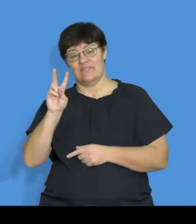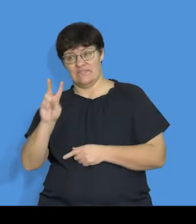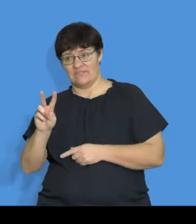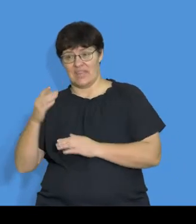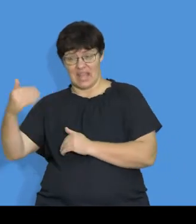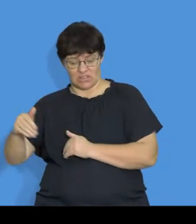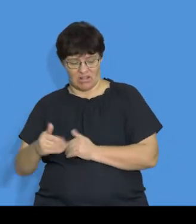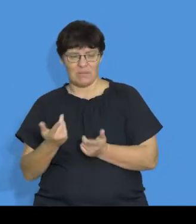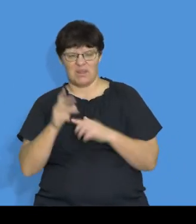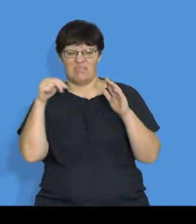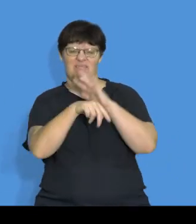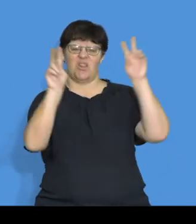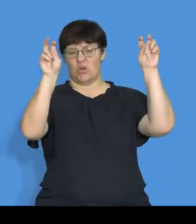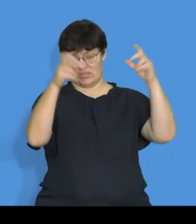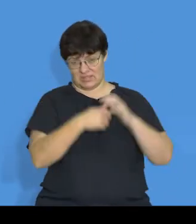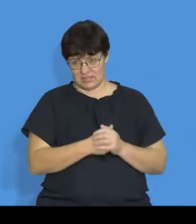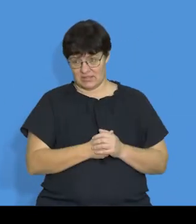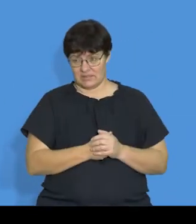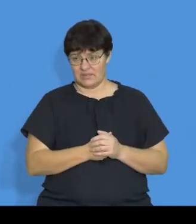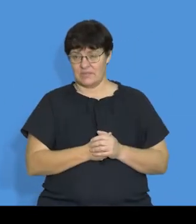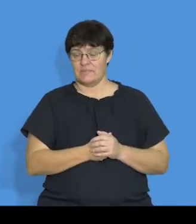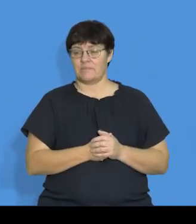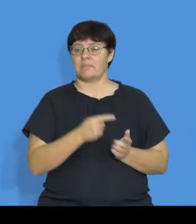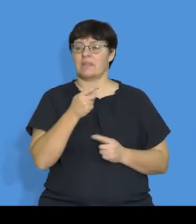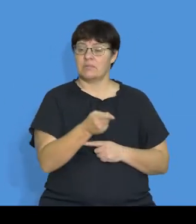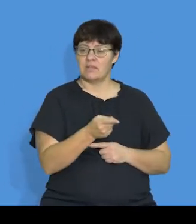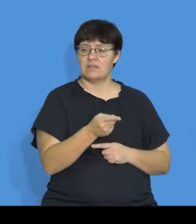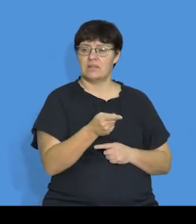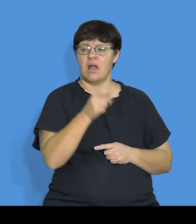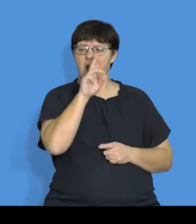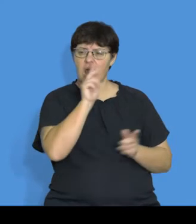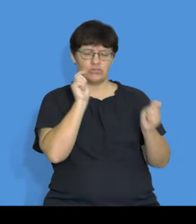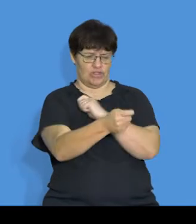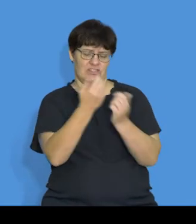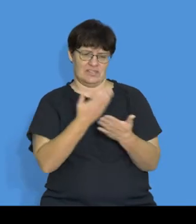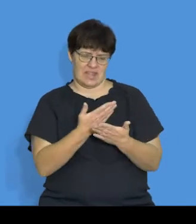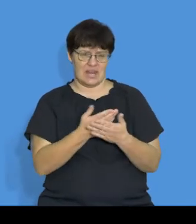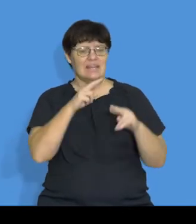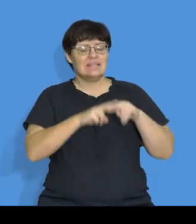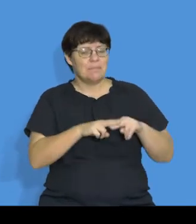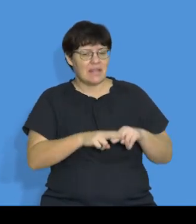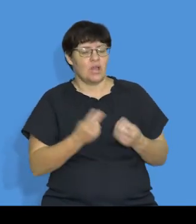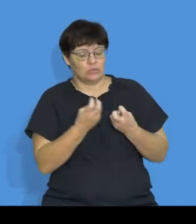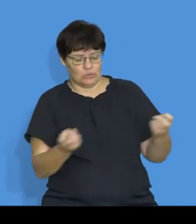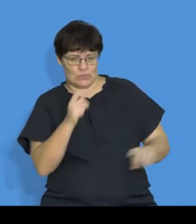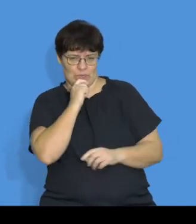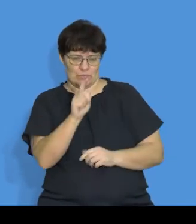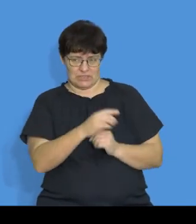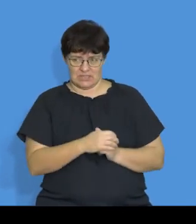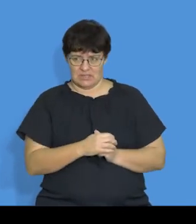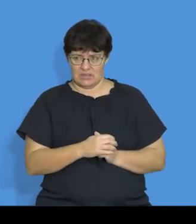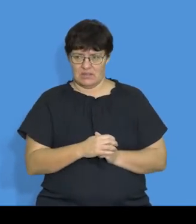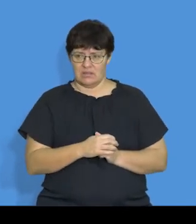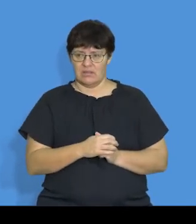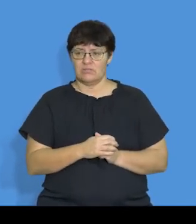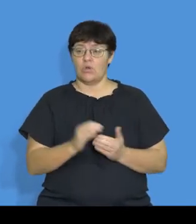an internal resistance of R, which can change depending on the type of source that is used. So stored electrical